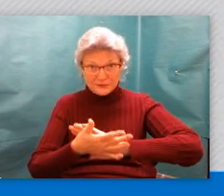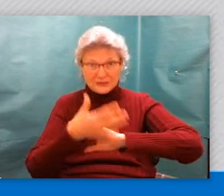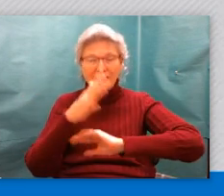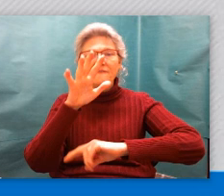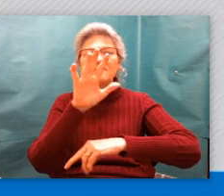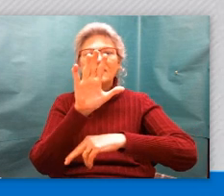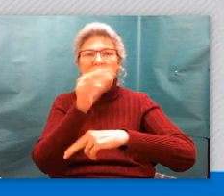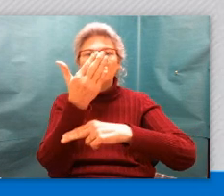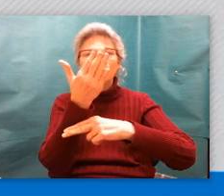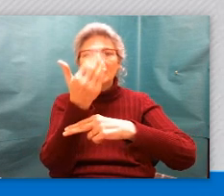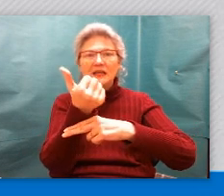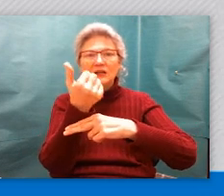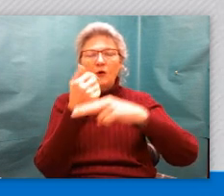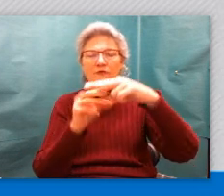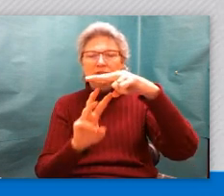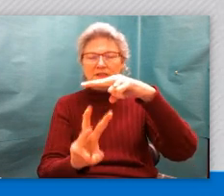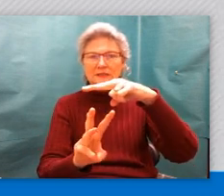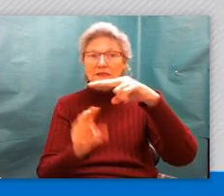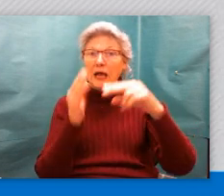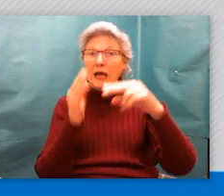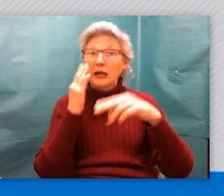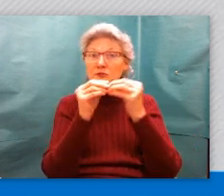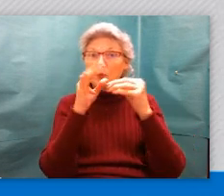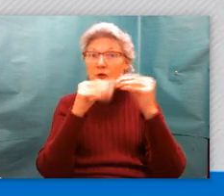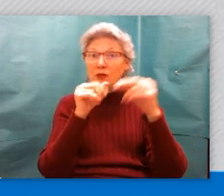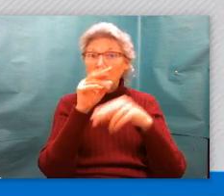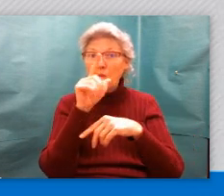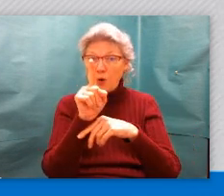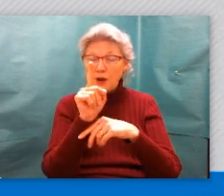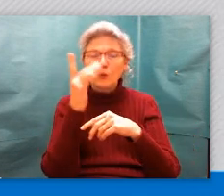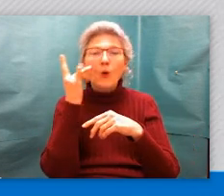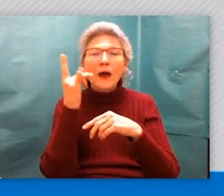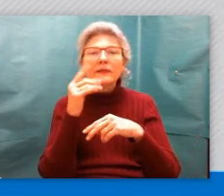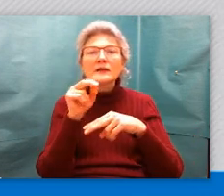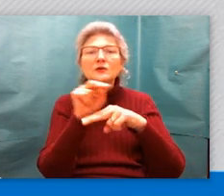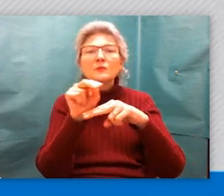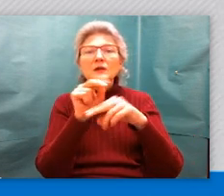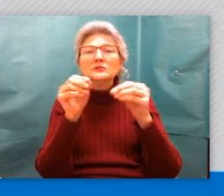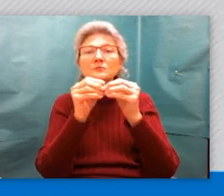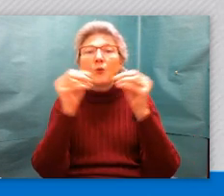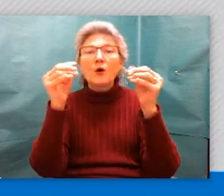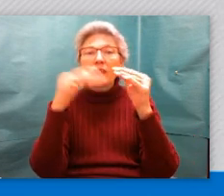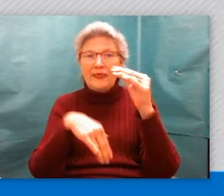6. I know it's greater than 1 because the numerator is bigger than the denominator.